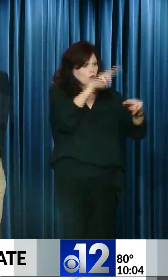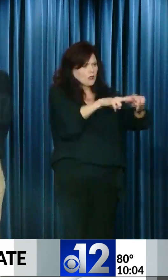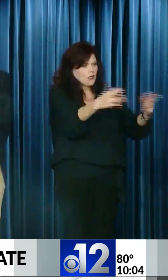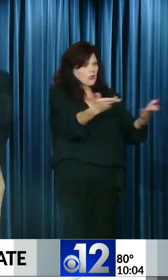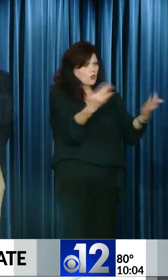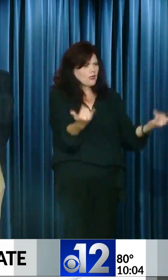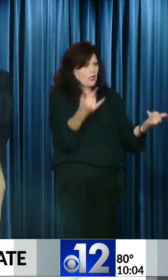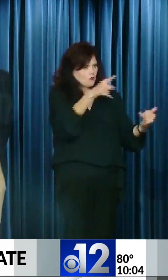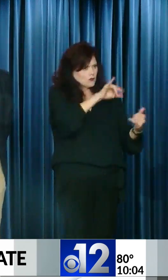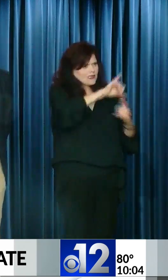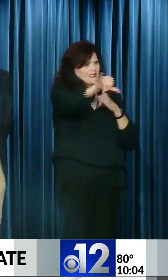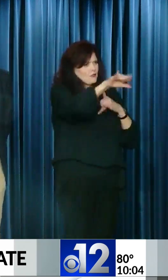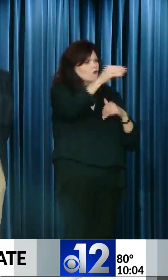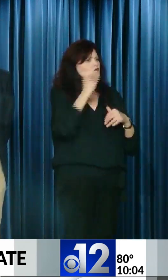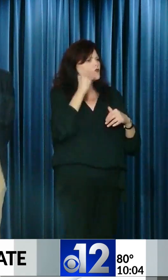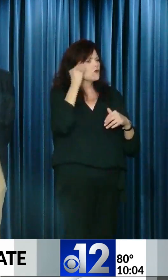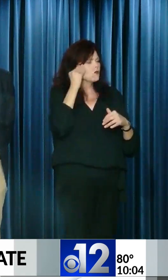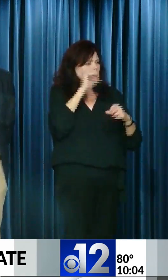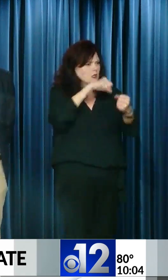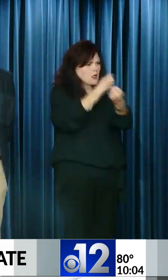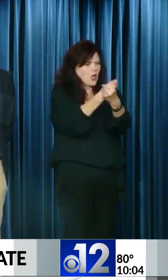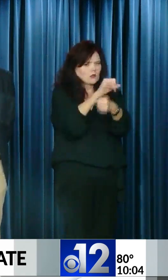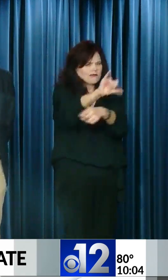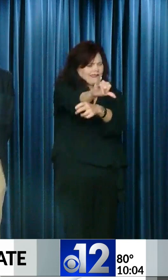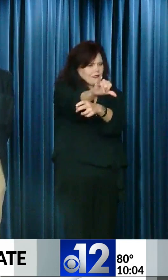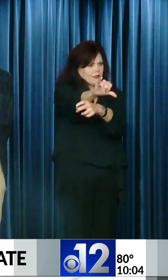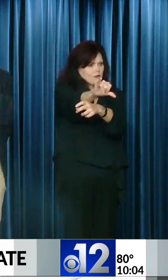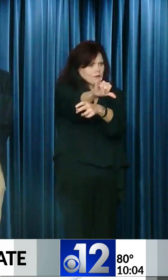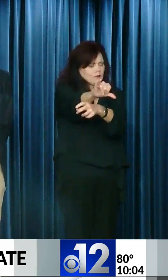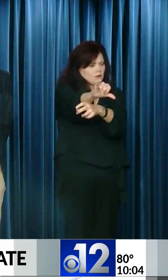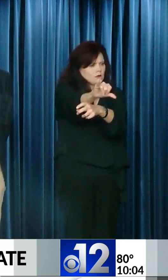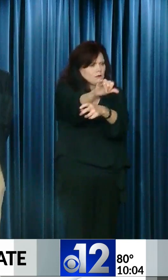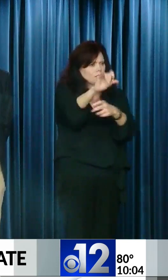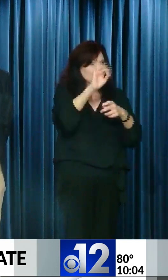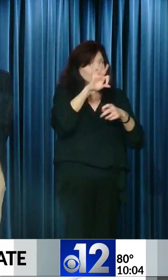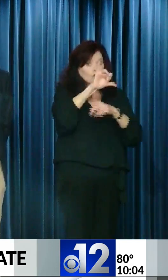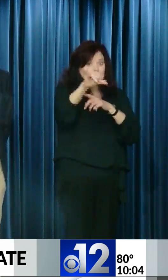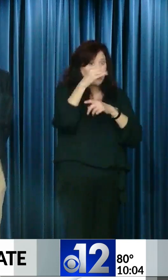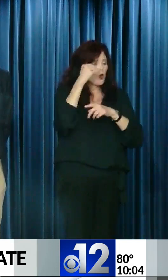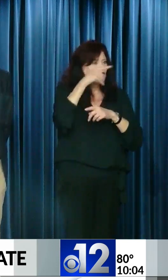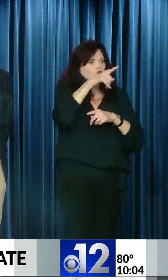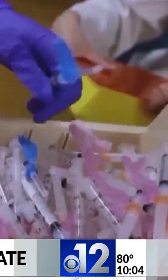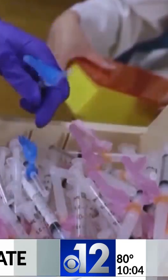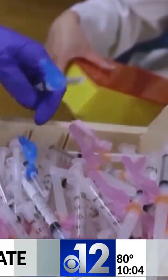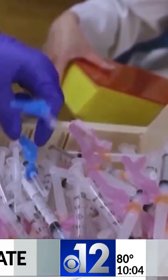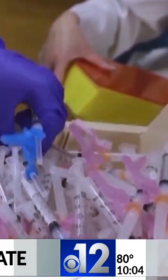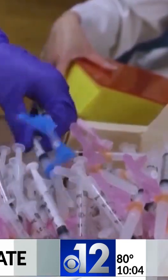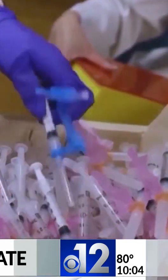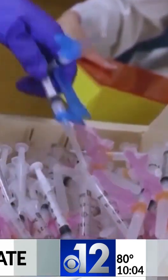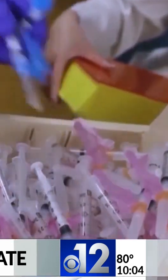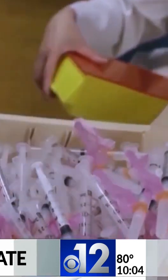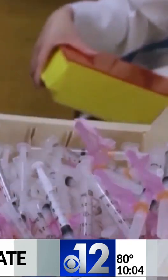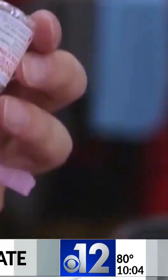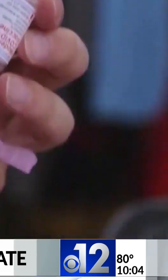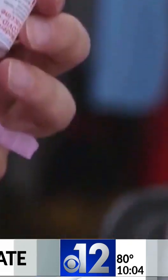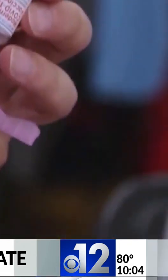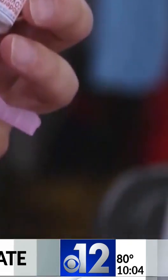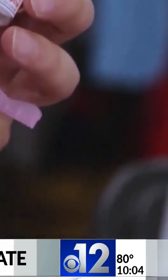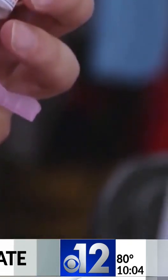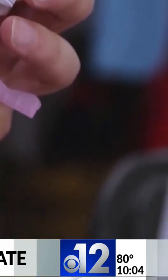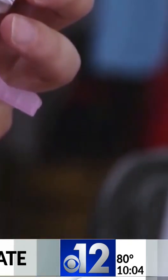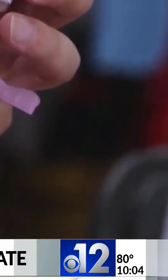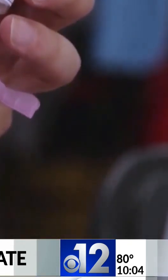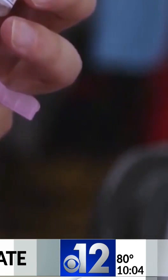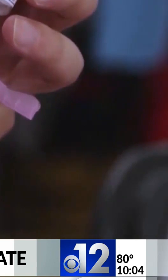this room? Why don't you go to your house, lock yourself up in the house, because you will not give it to anybody if you don't see anybody. The governor says he has no intentions